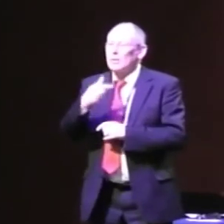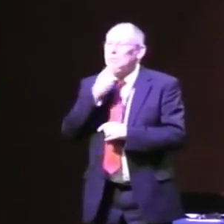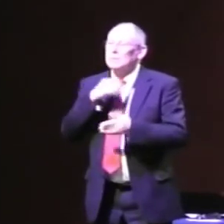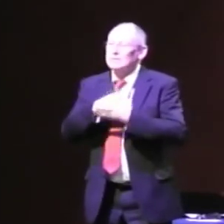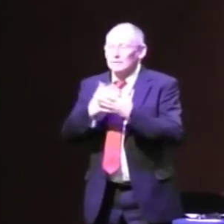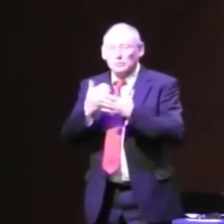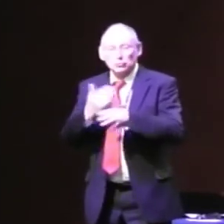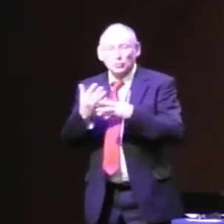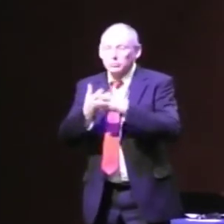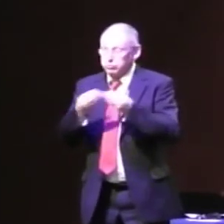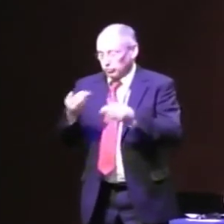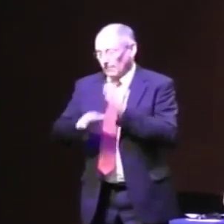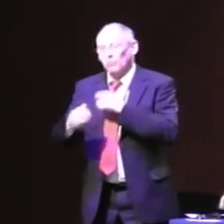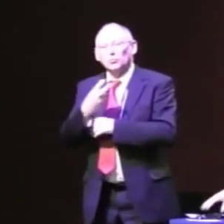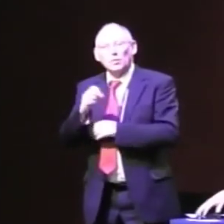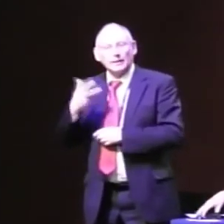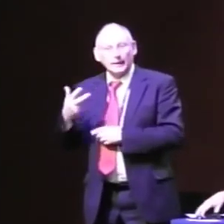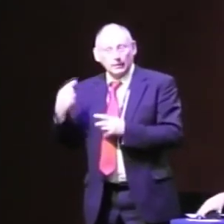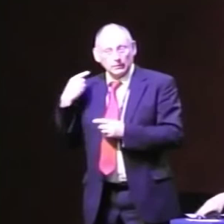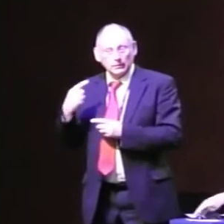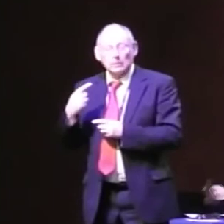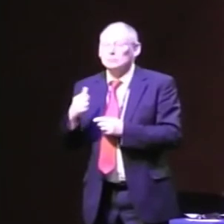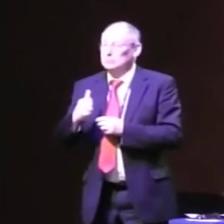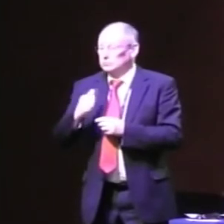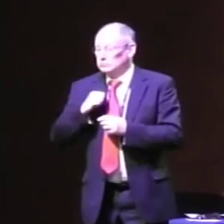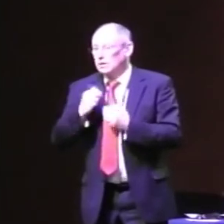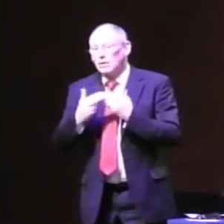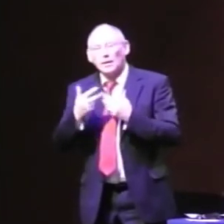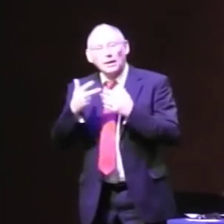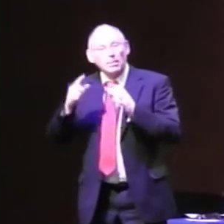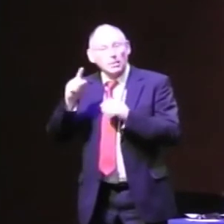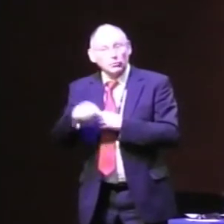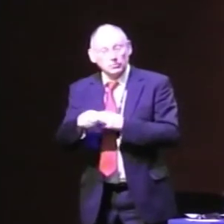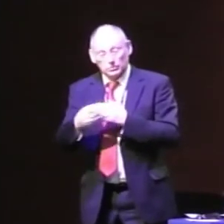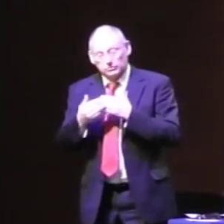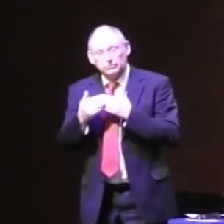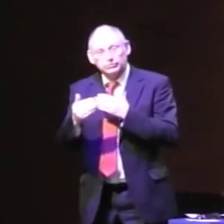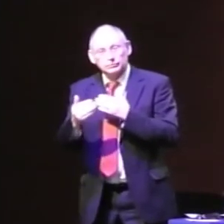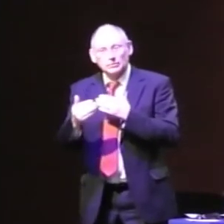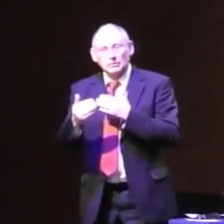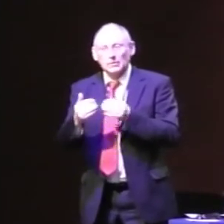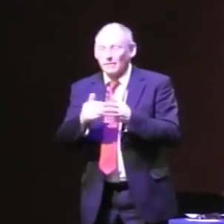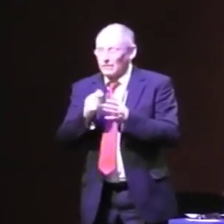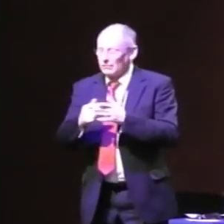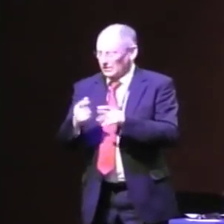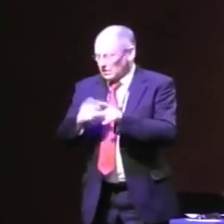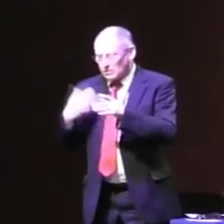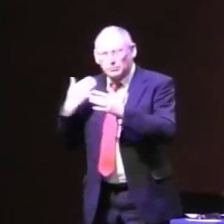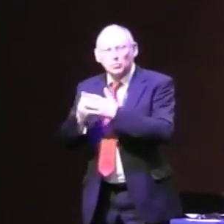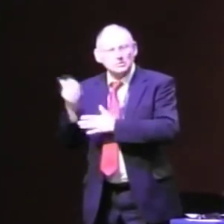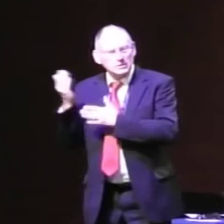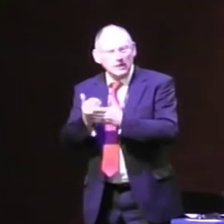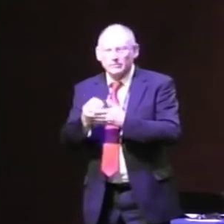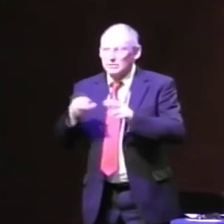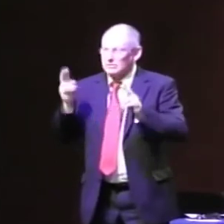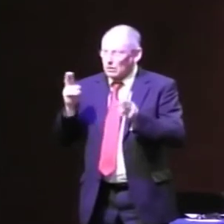since 2008. It's predicted at least another 8,000 have to go. Over the years, services have been slashed. We've